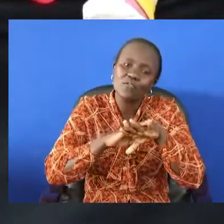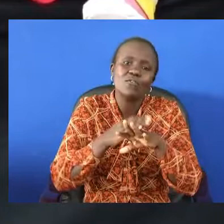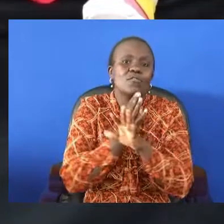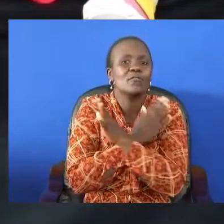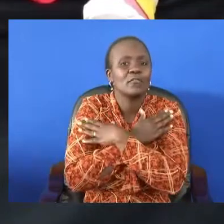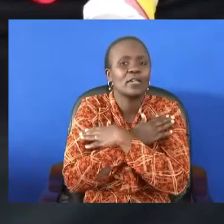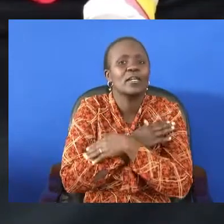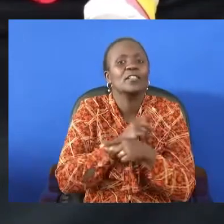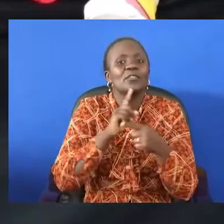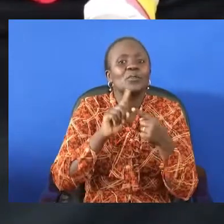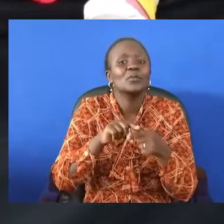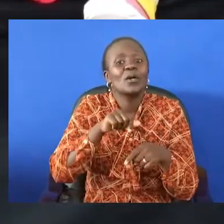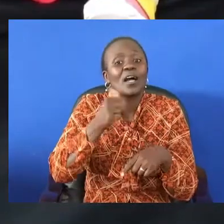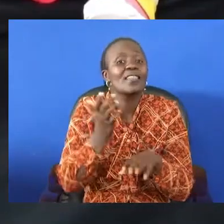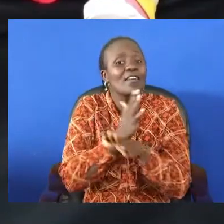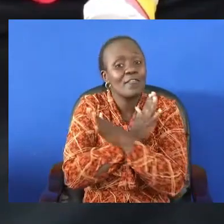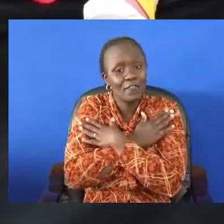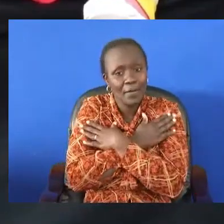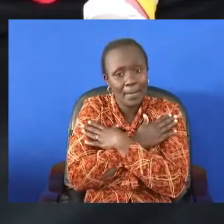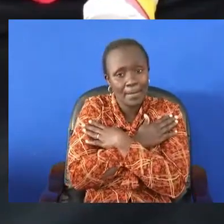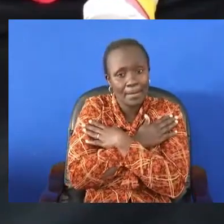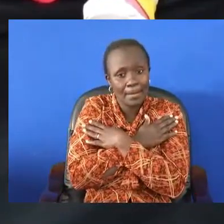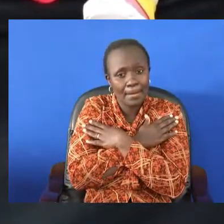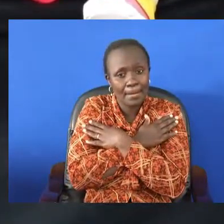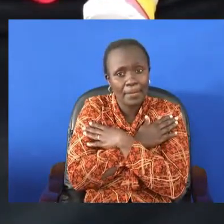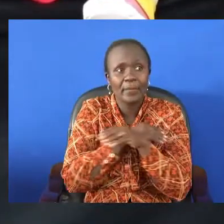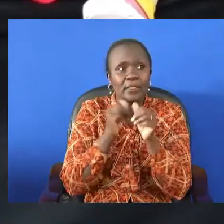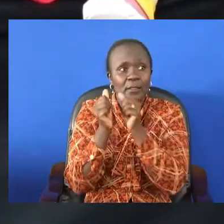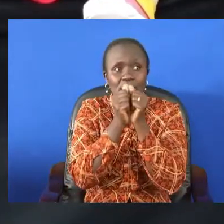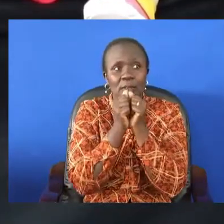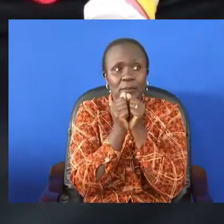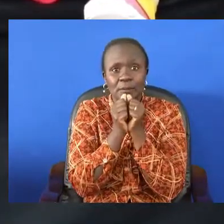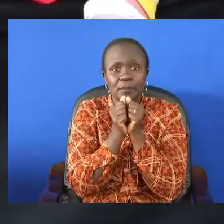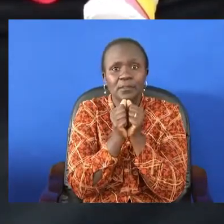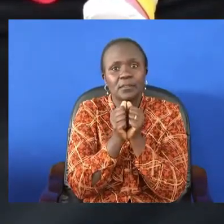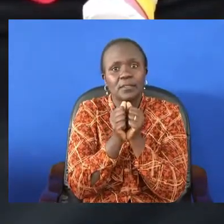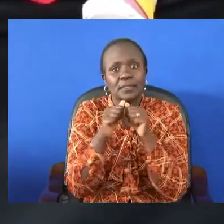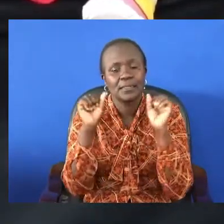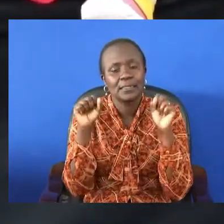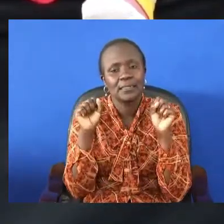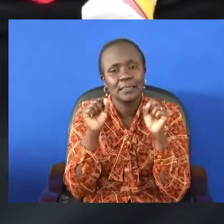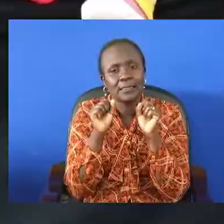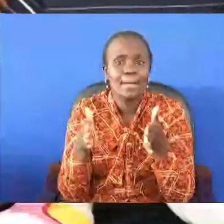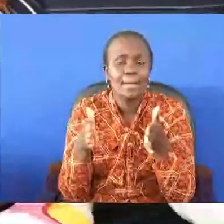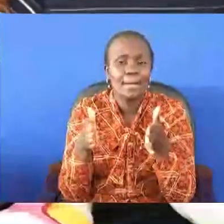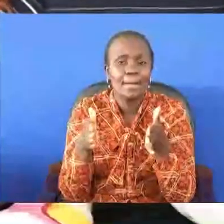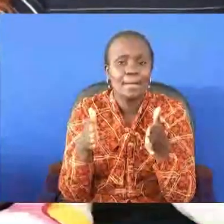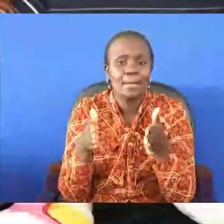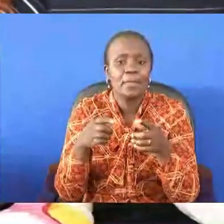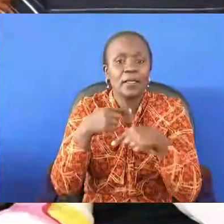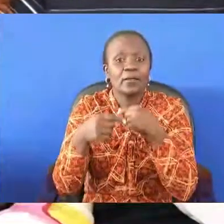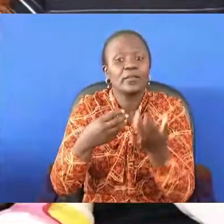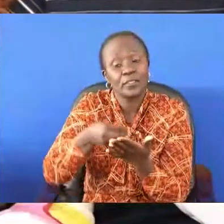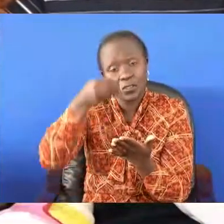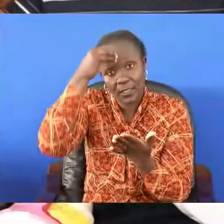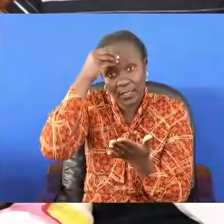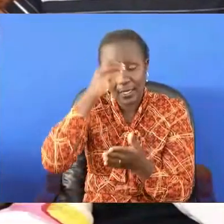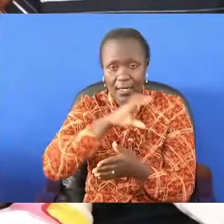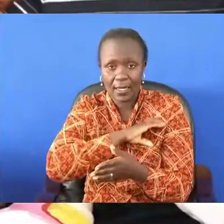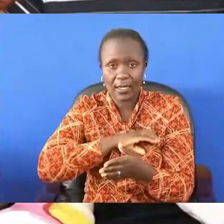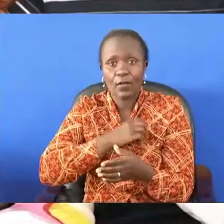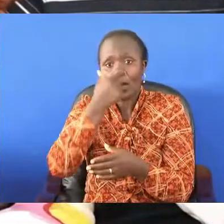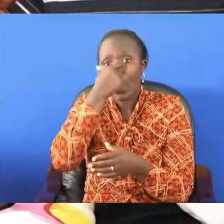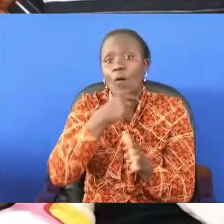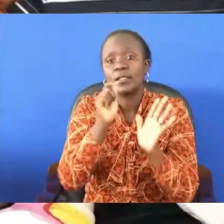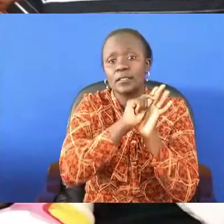friends to our friends. Are we together? Yes. Yes. We are going to learn a character from the